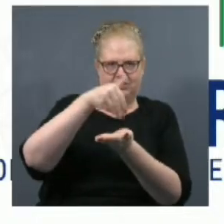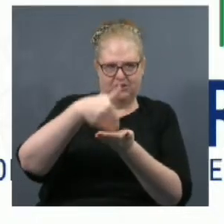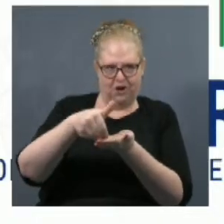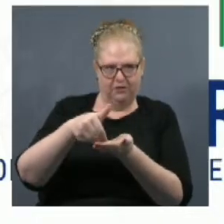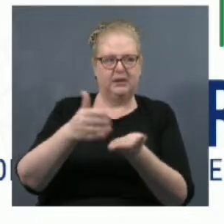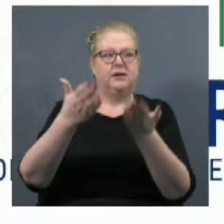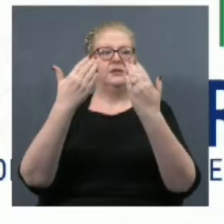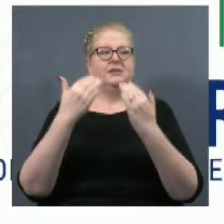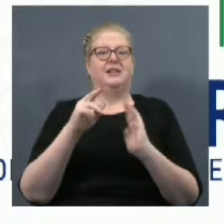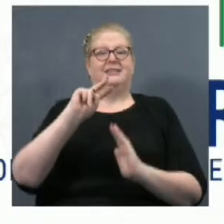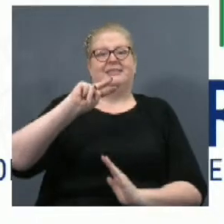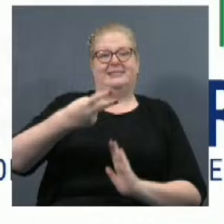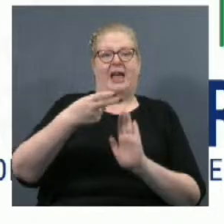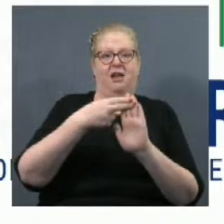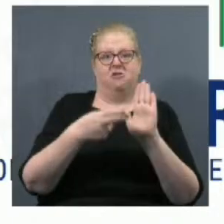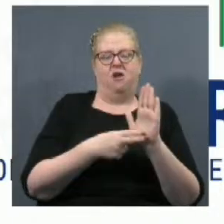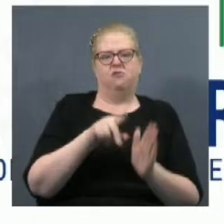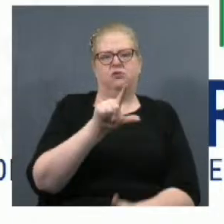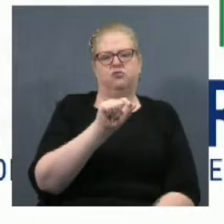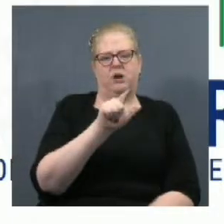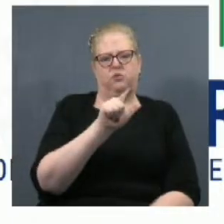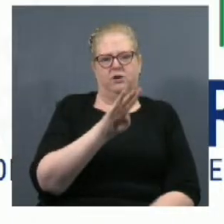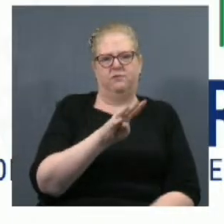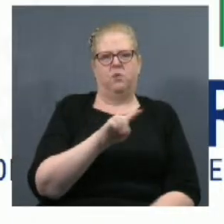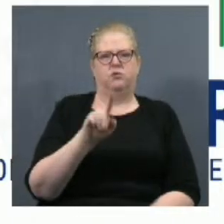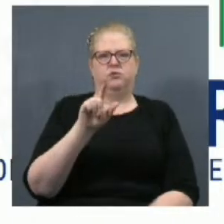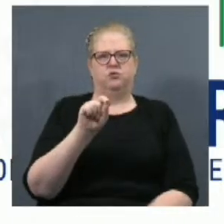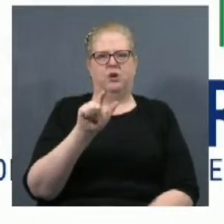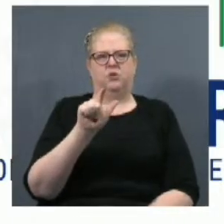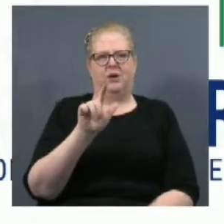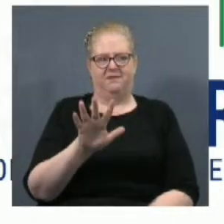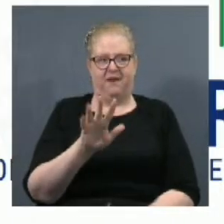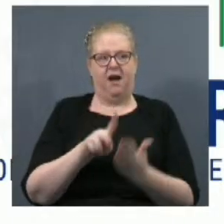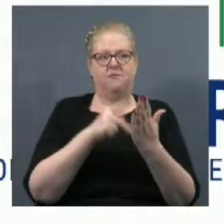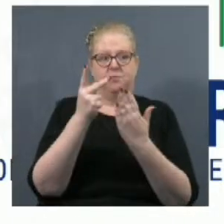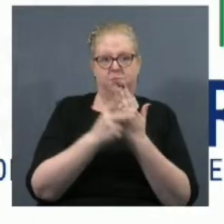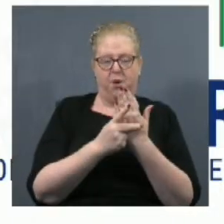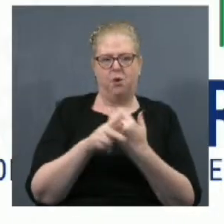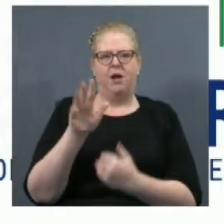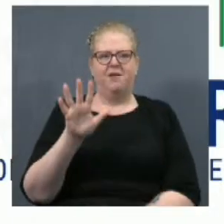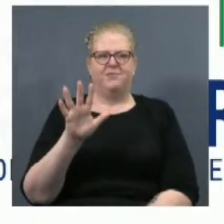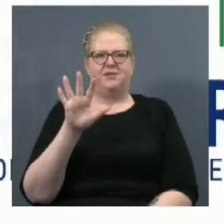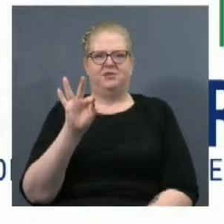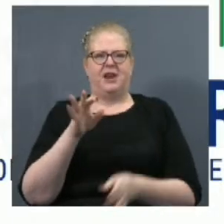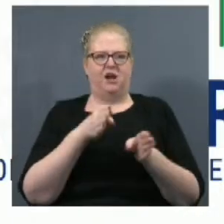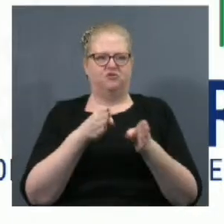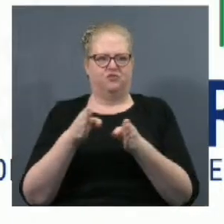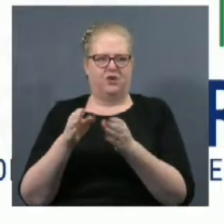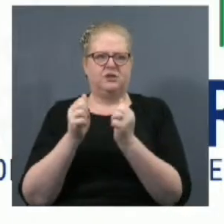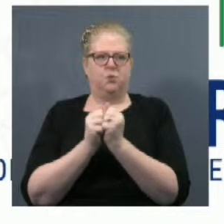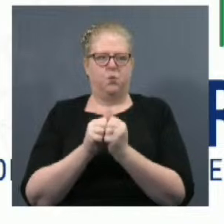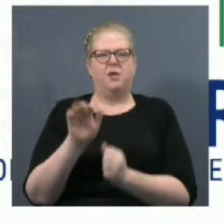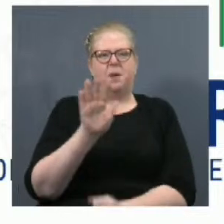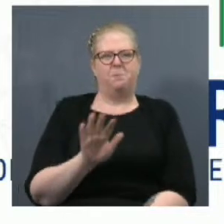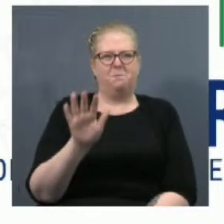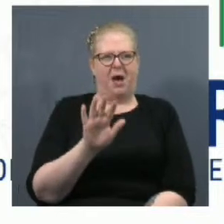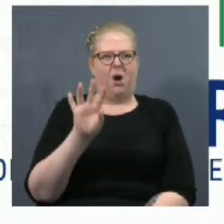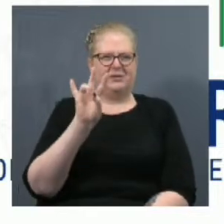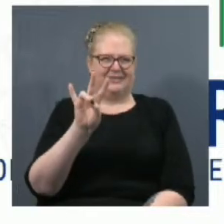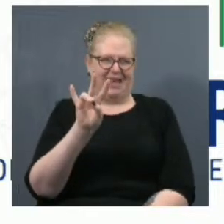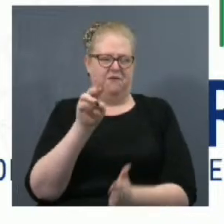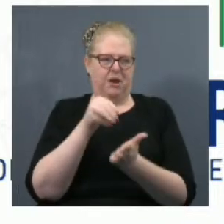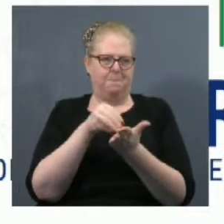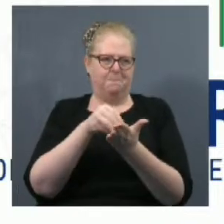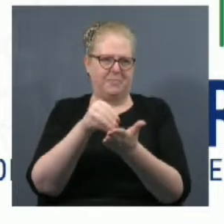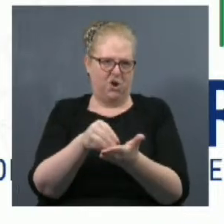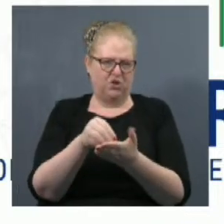and 25 resurfacing, and we did 59 streets with approximately $6.7 million. Now, from those two contracts,